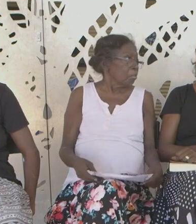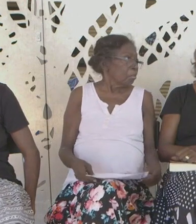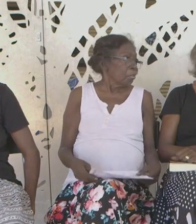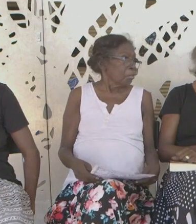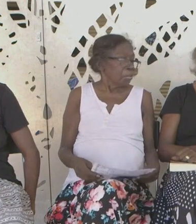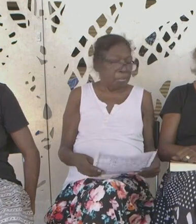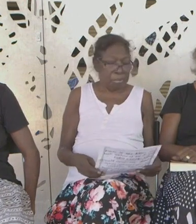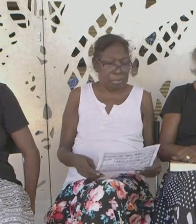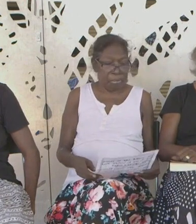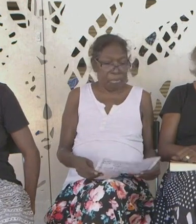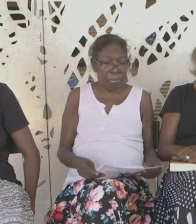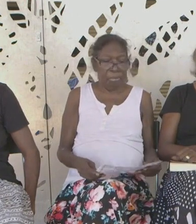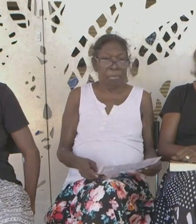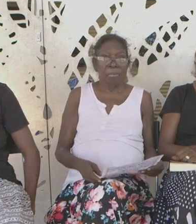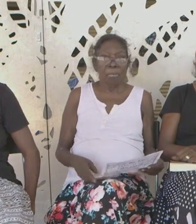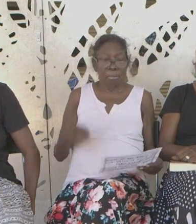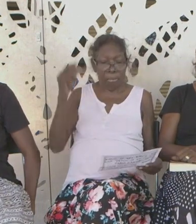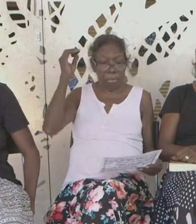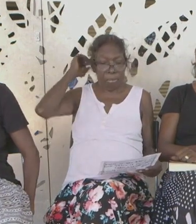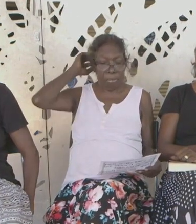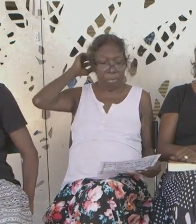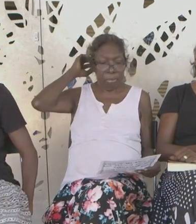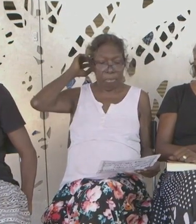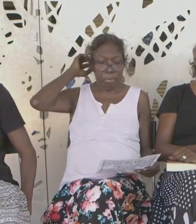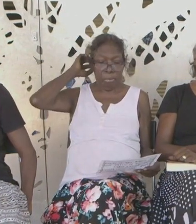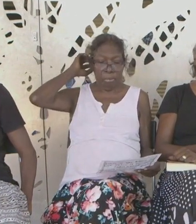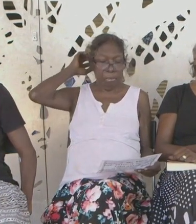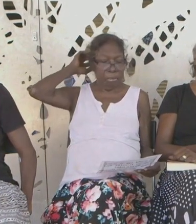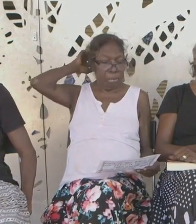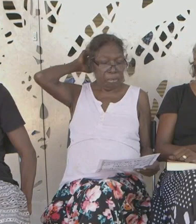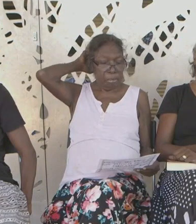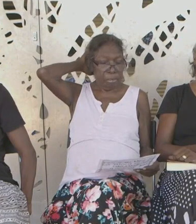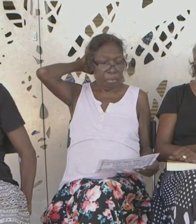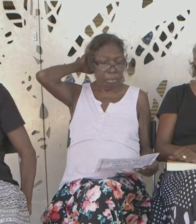We would like to thank